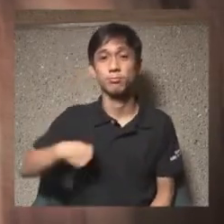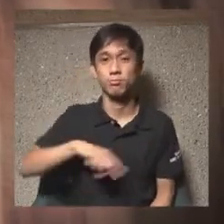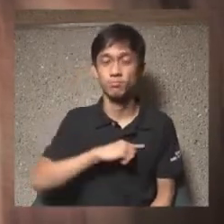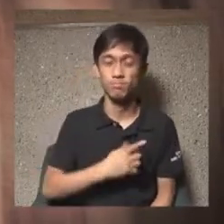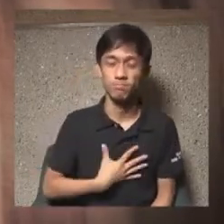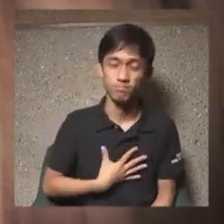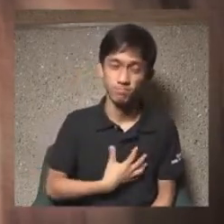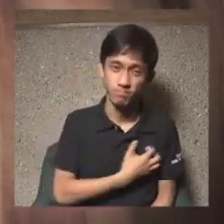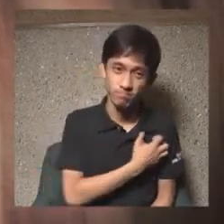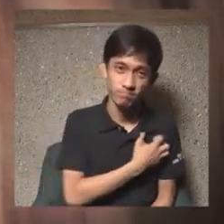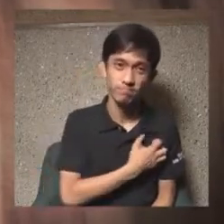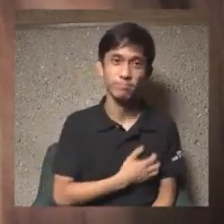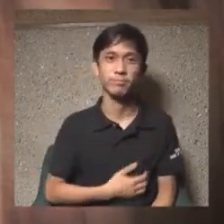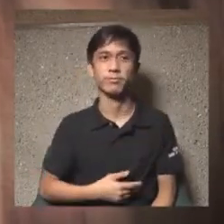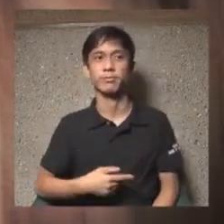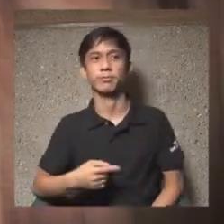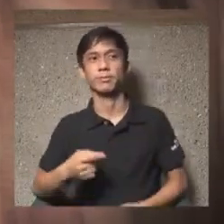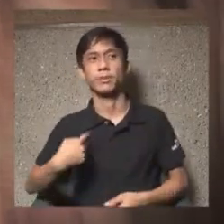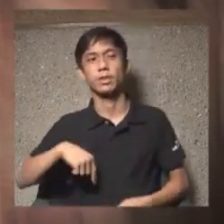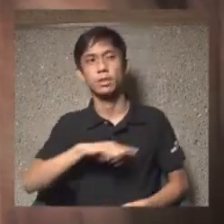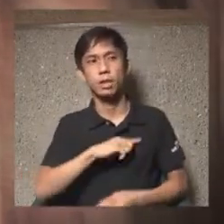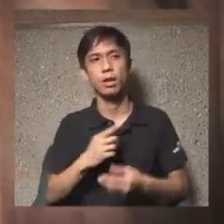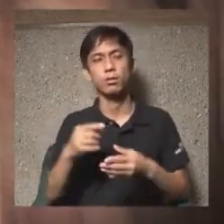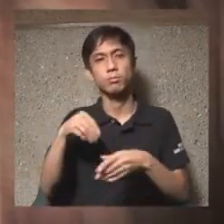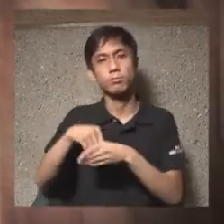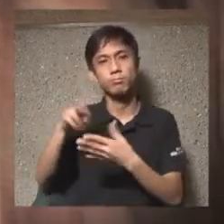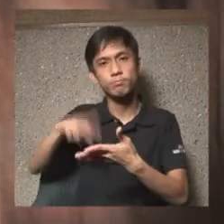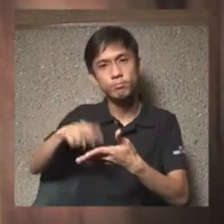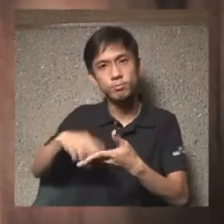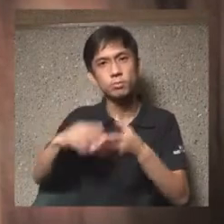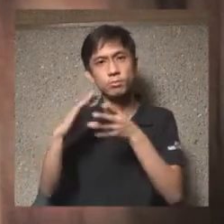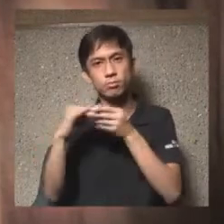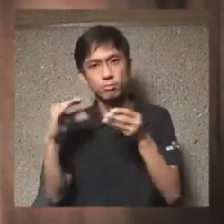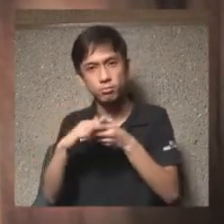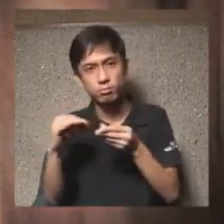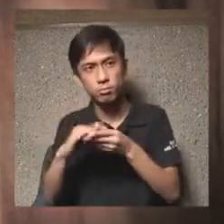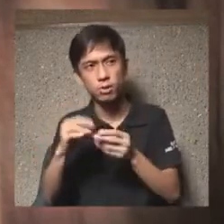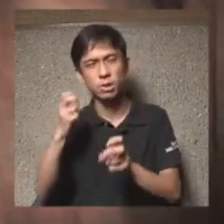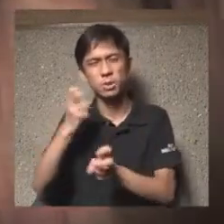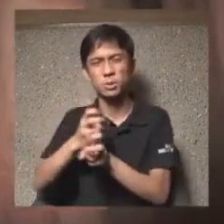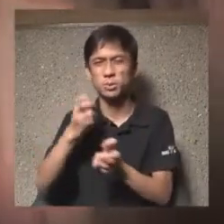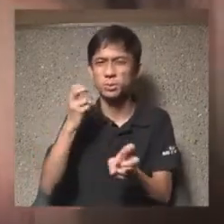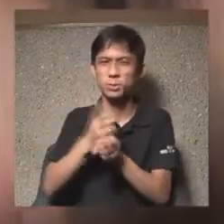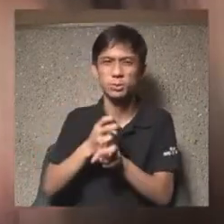text, so hard life. And yet, at the